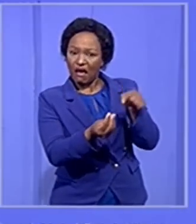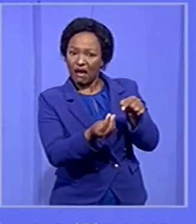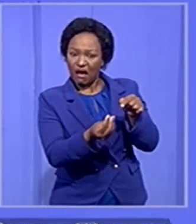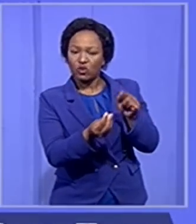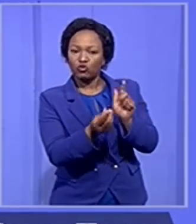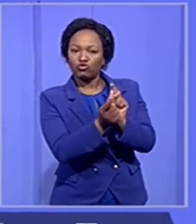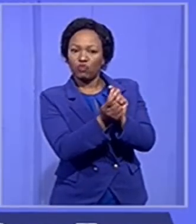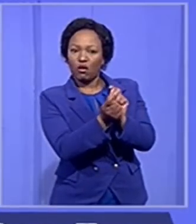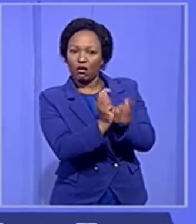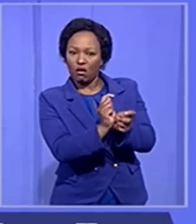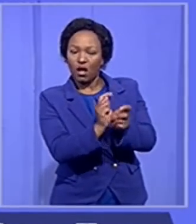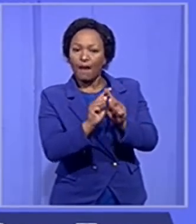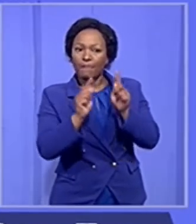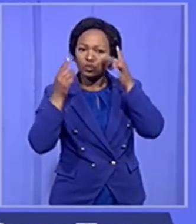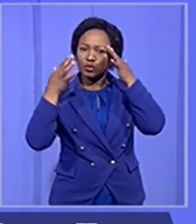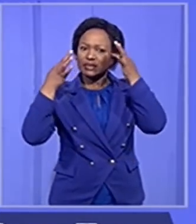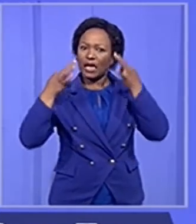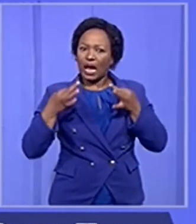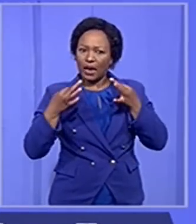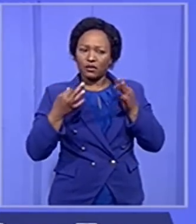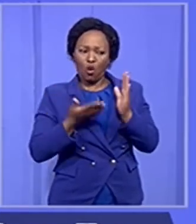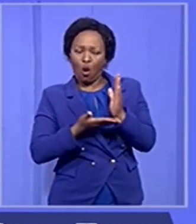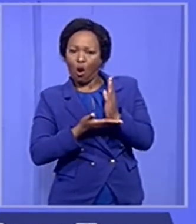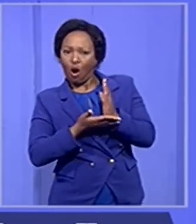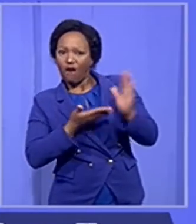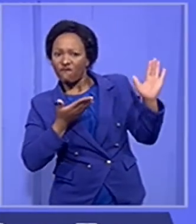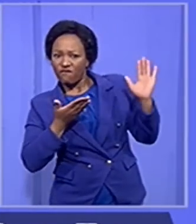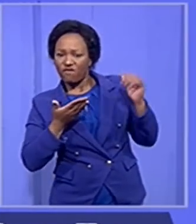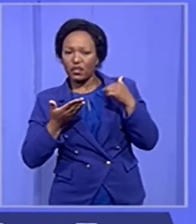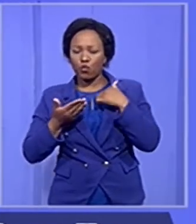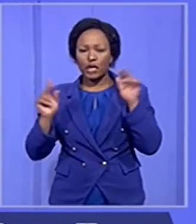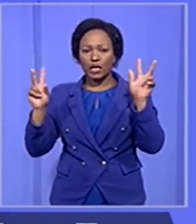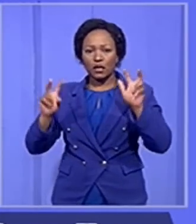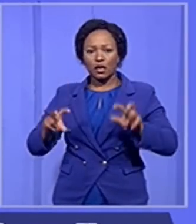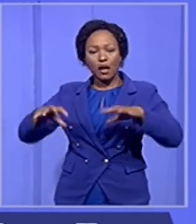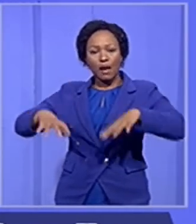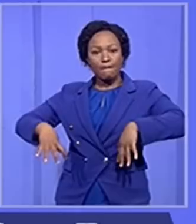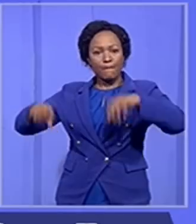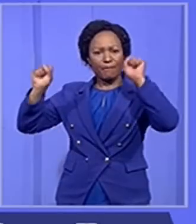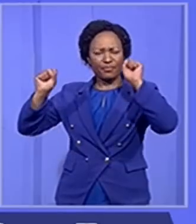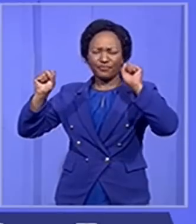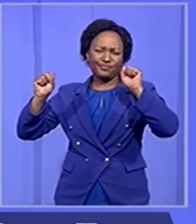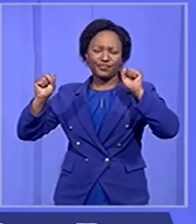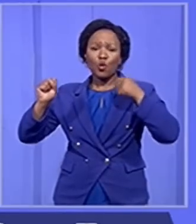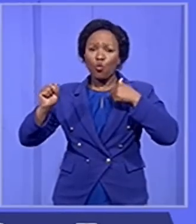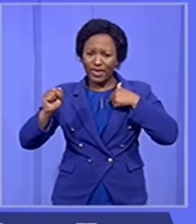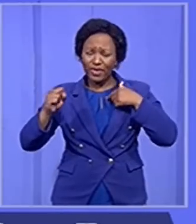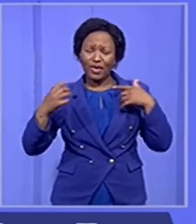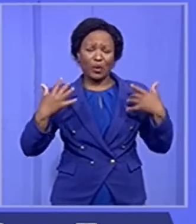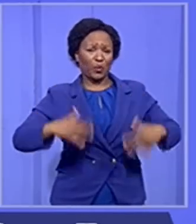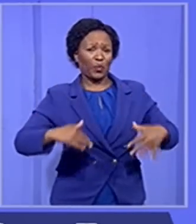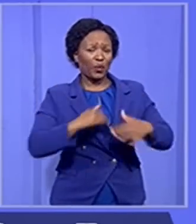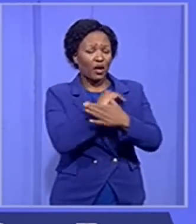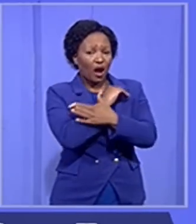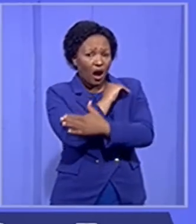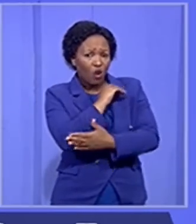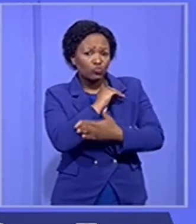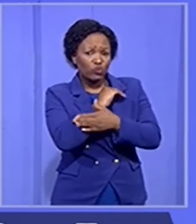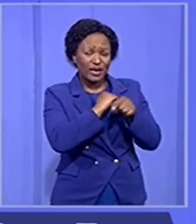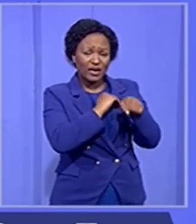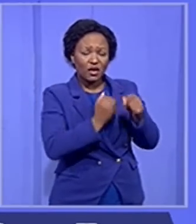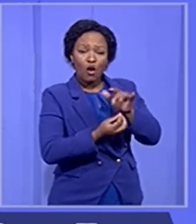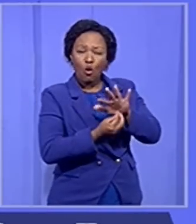transition in the dark. We are a coal-endowed country. Our